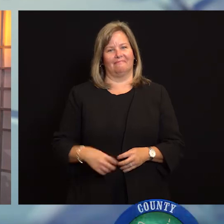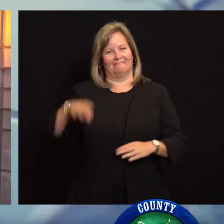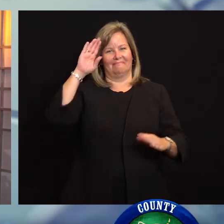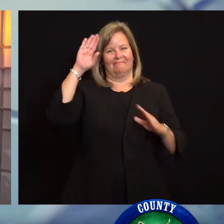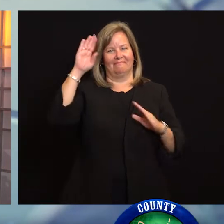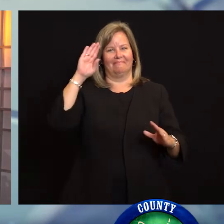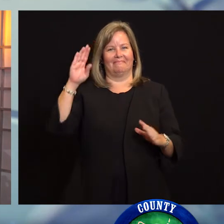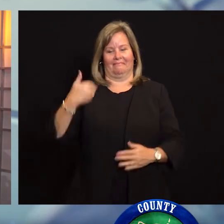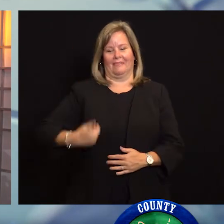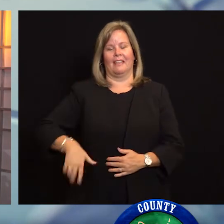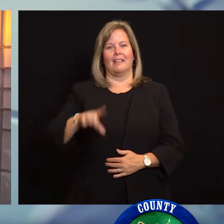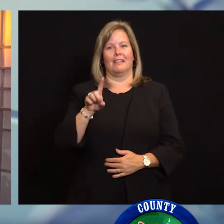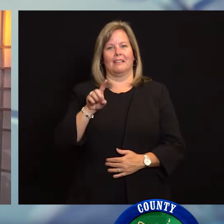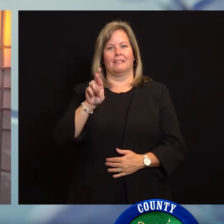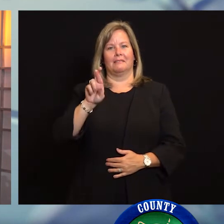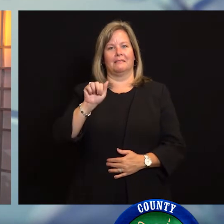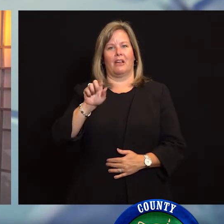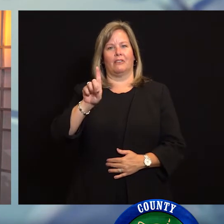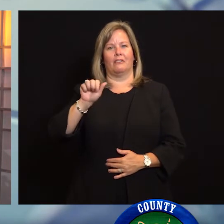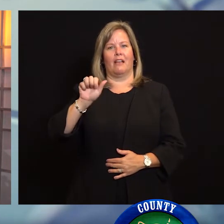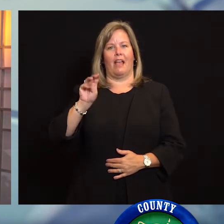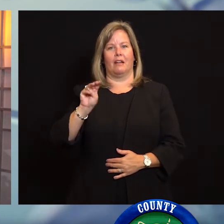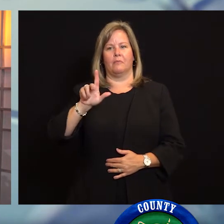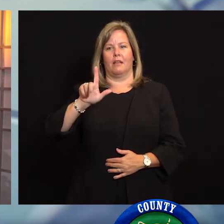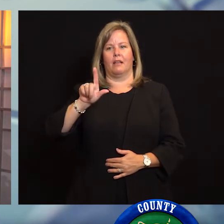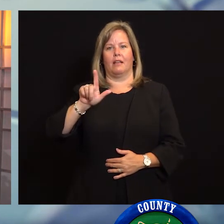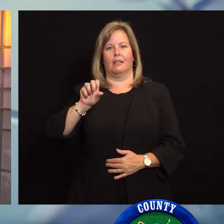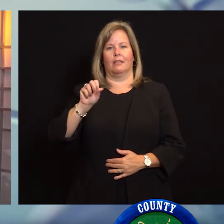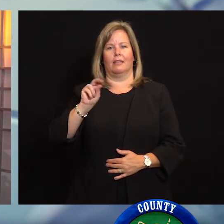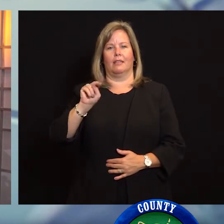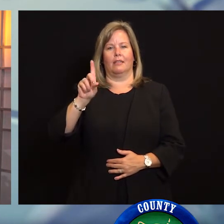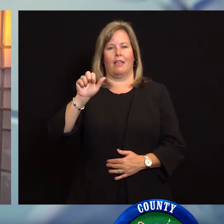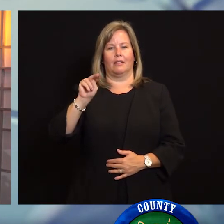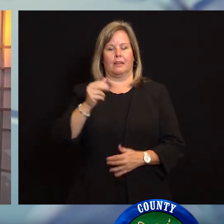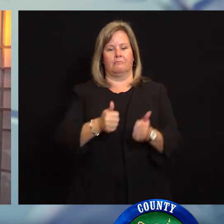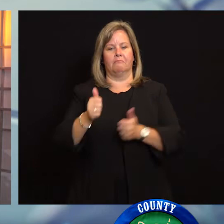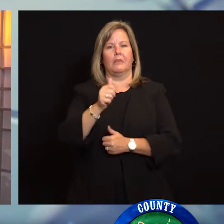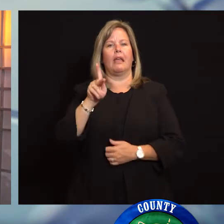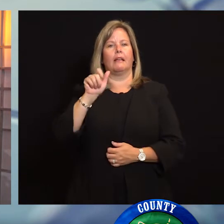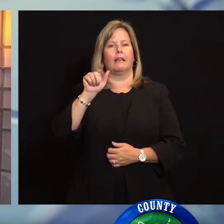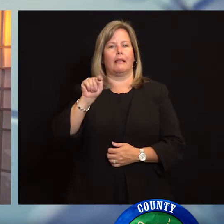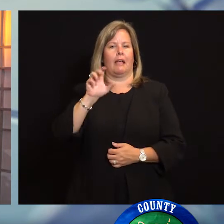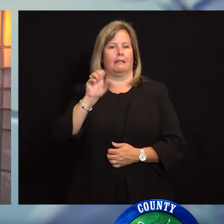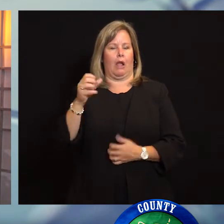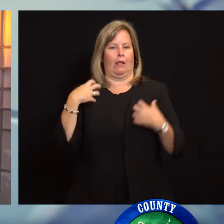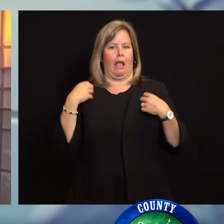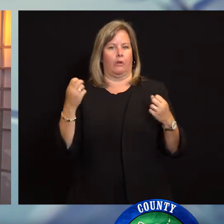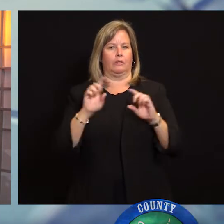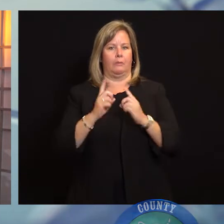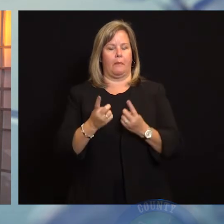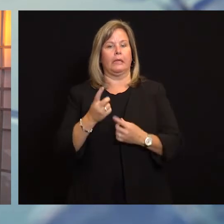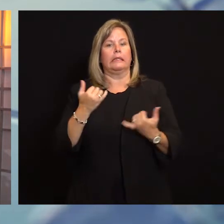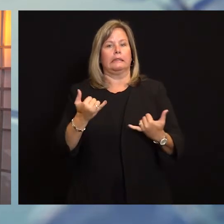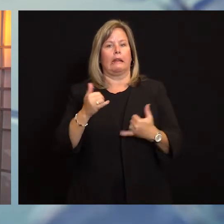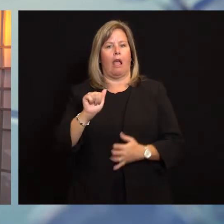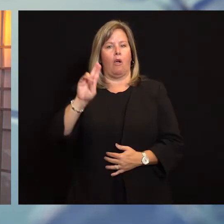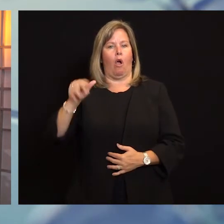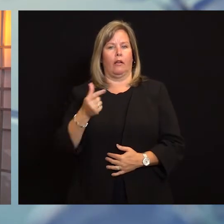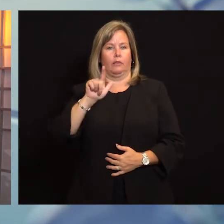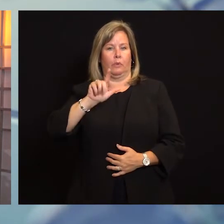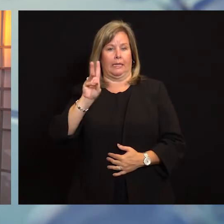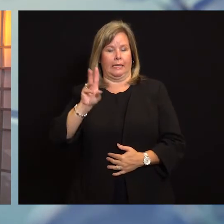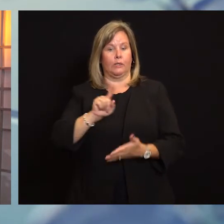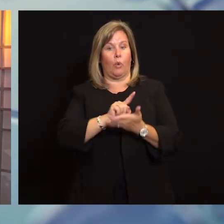Hello everyone, I'm Dr. Adam London, Director of the Kent County Health Department. Today is August 26th and I'm here for our Health Department's weekly